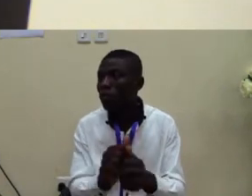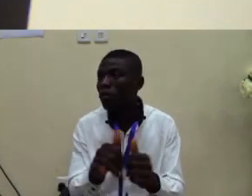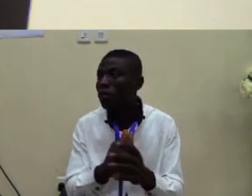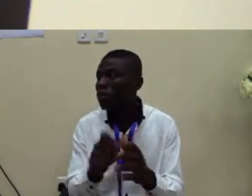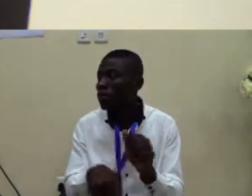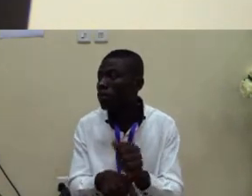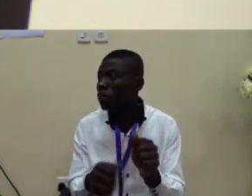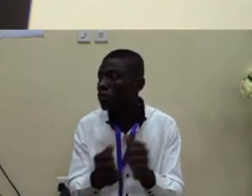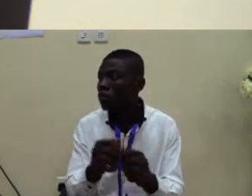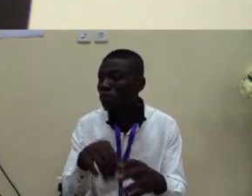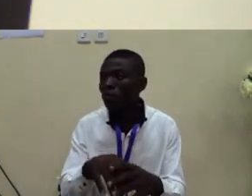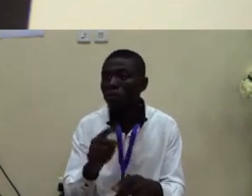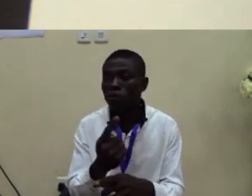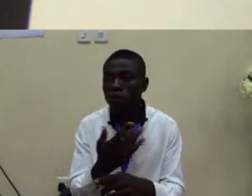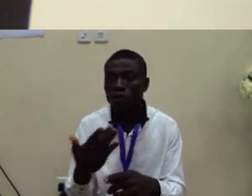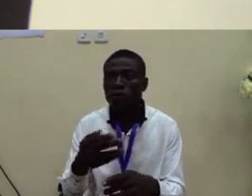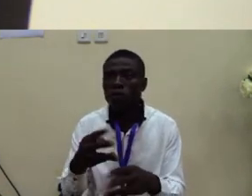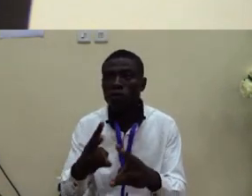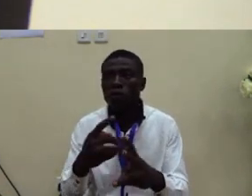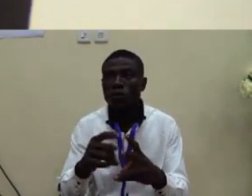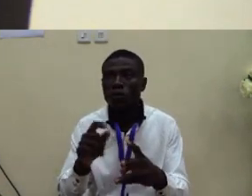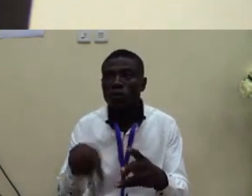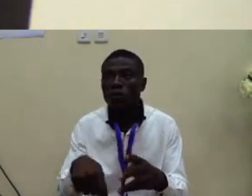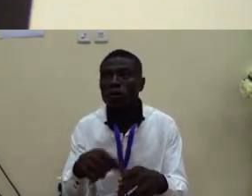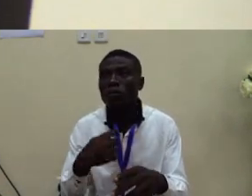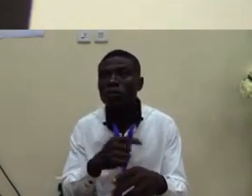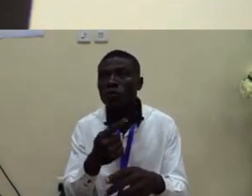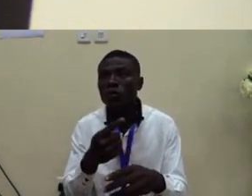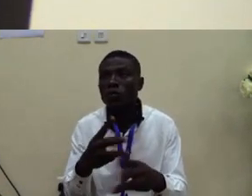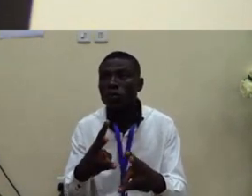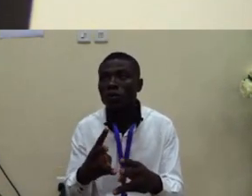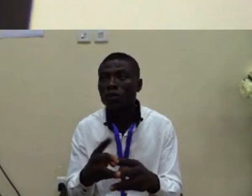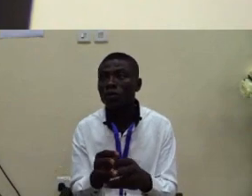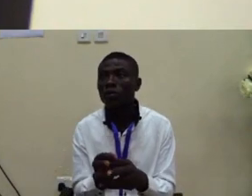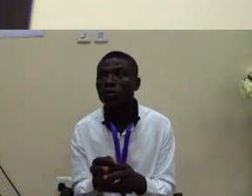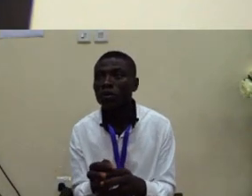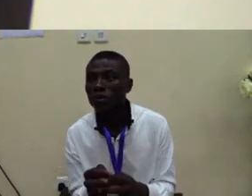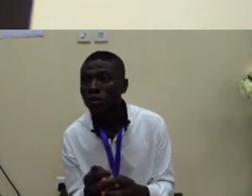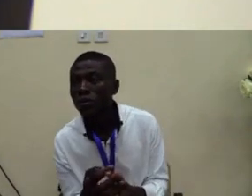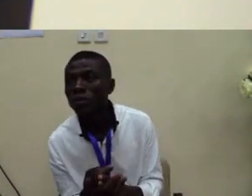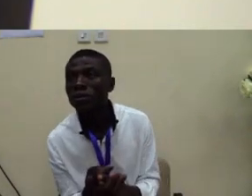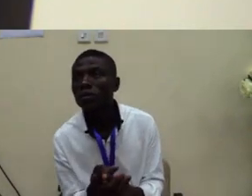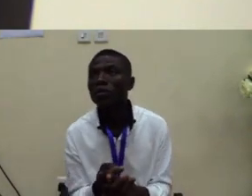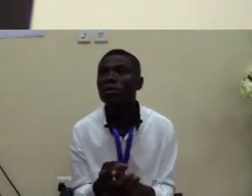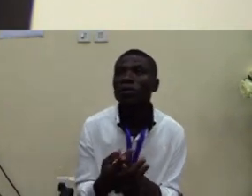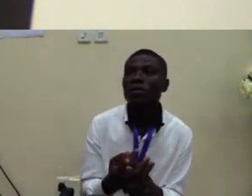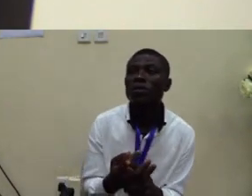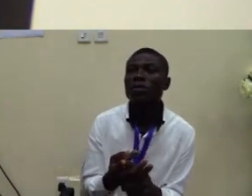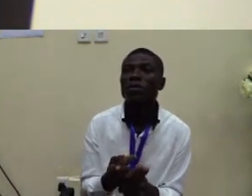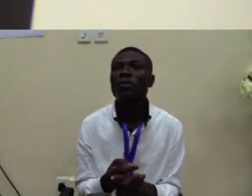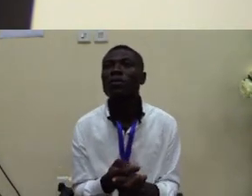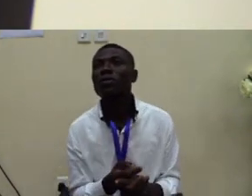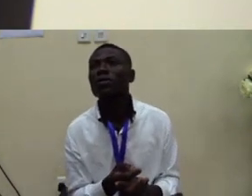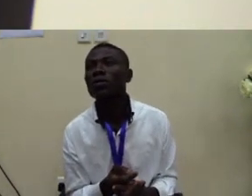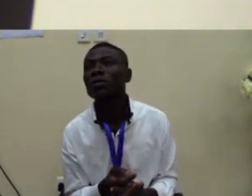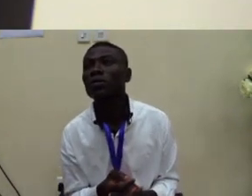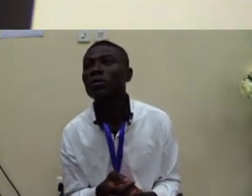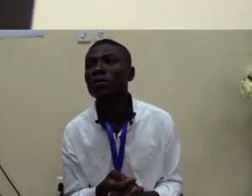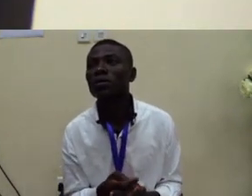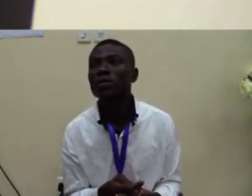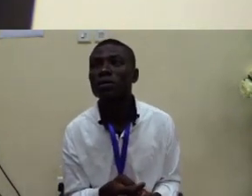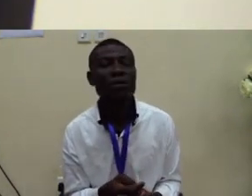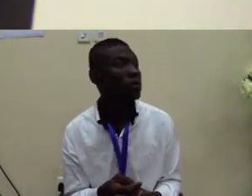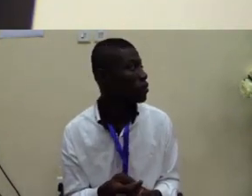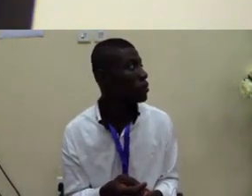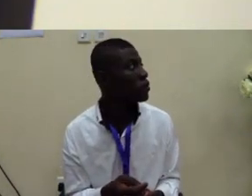intervention. And one approach that Ghana Somubi Dwumadie used was the co-creation approach.